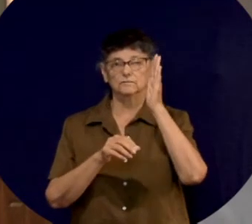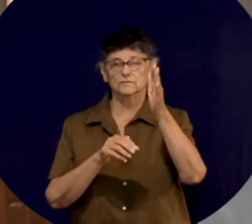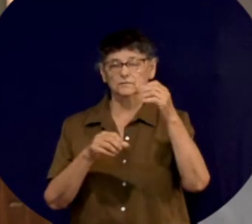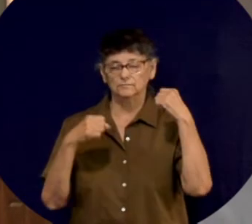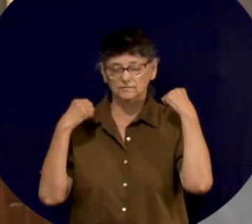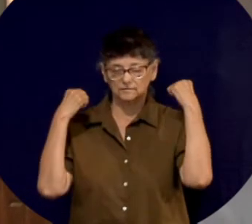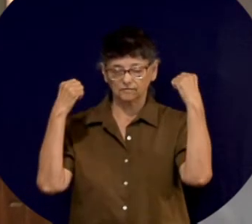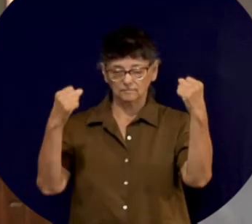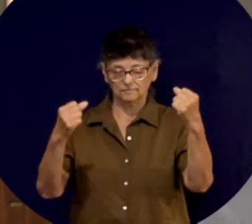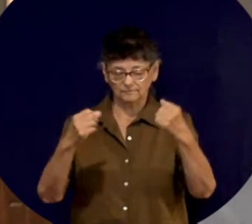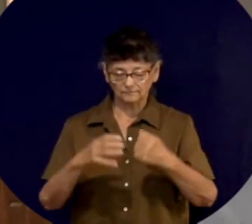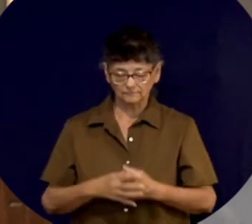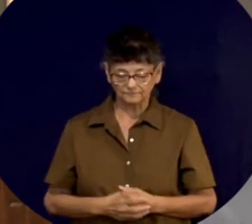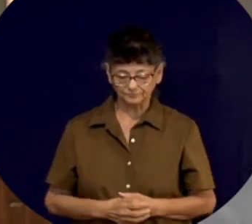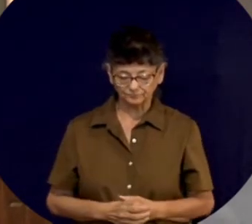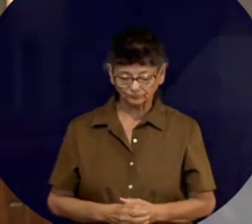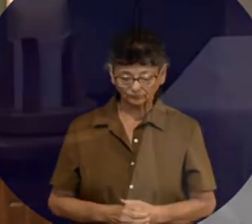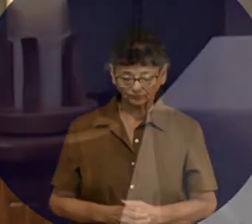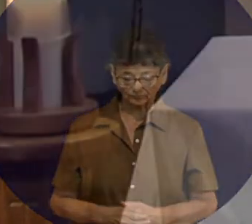my soul shall be healed.